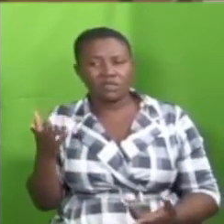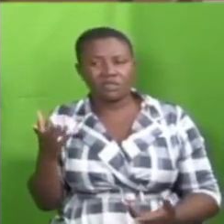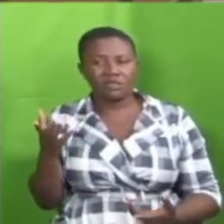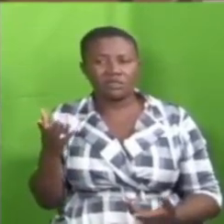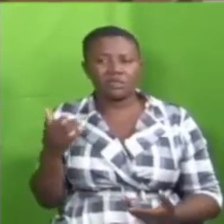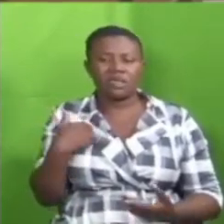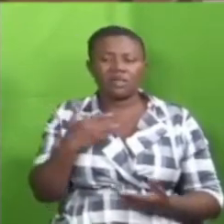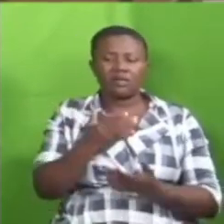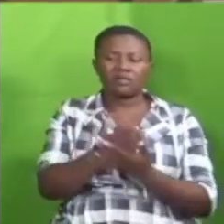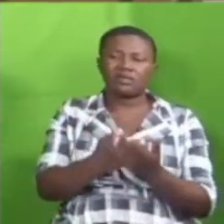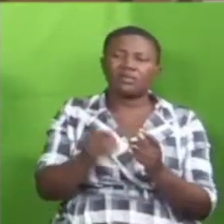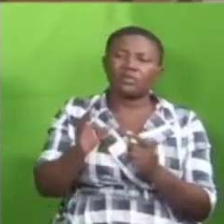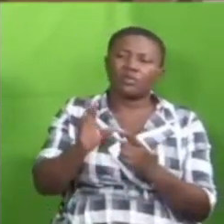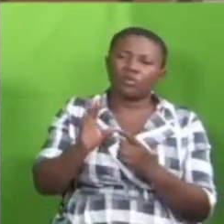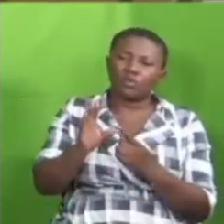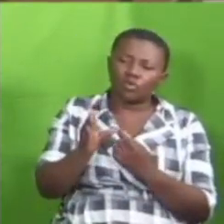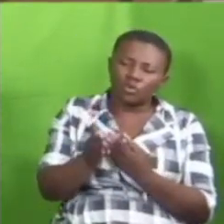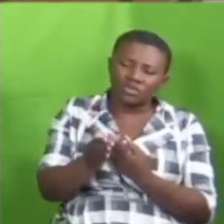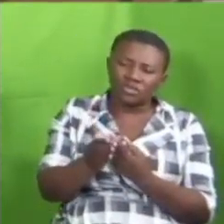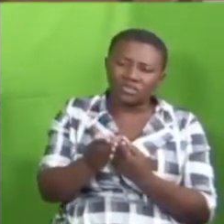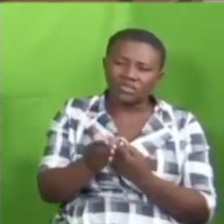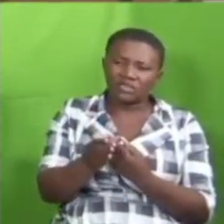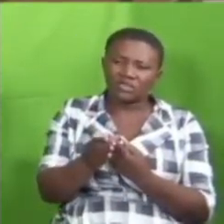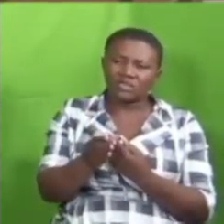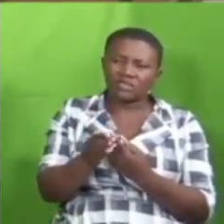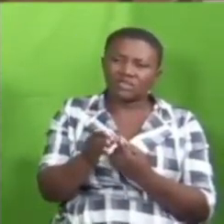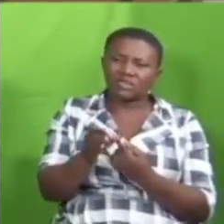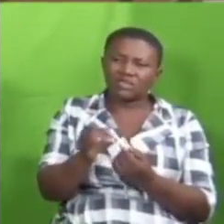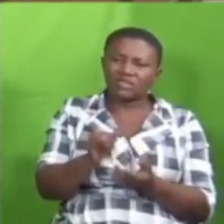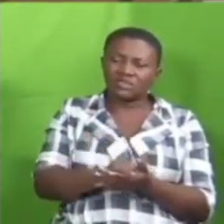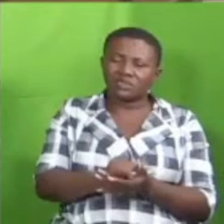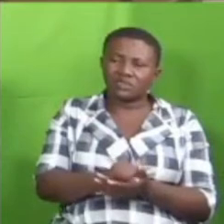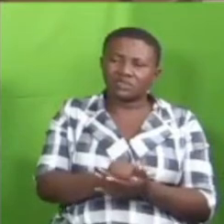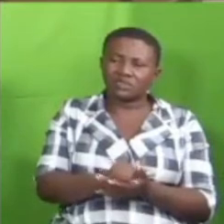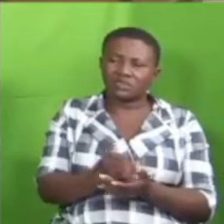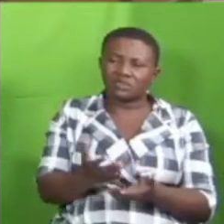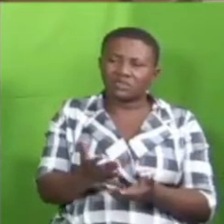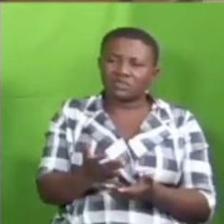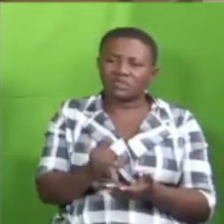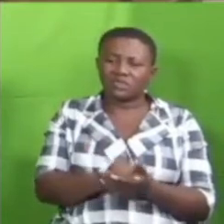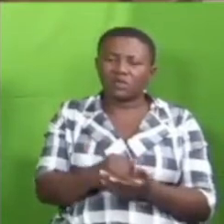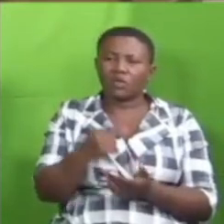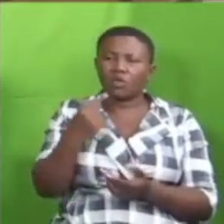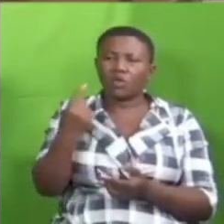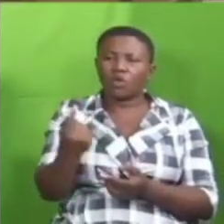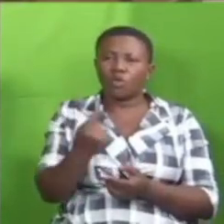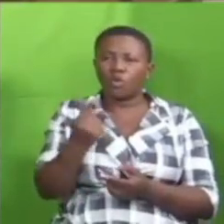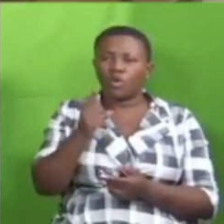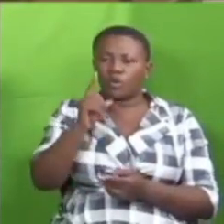some conditions which, at a point, you know, one ailment will lead to another.